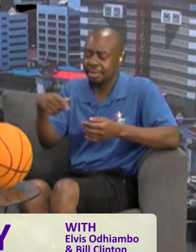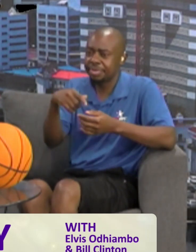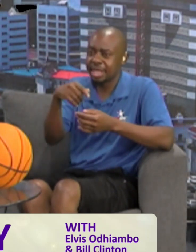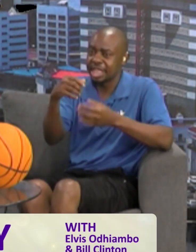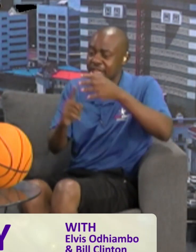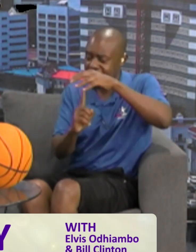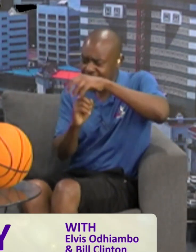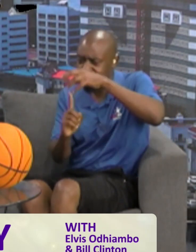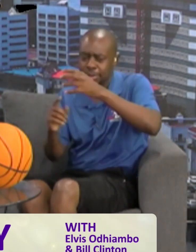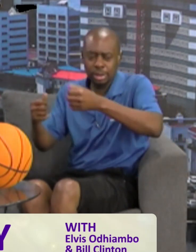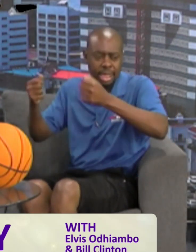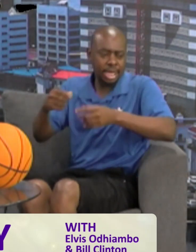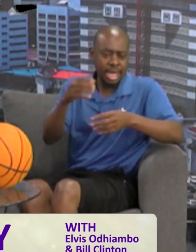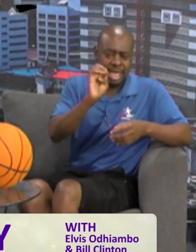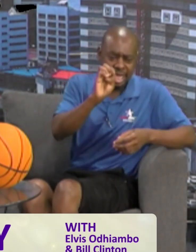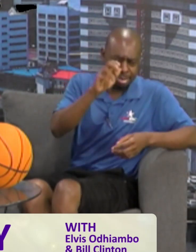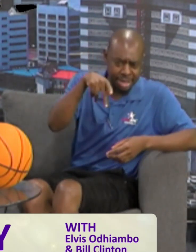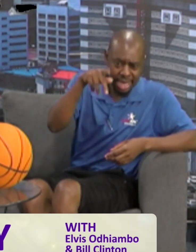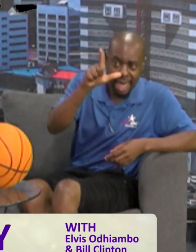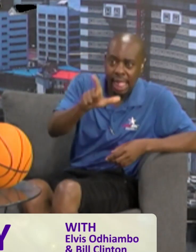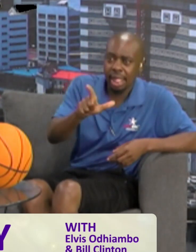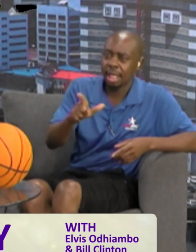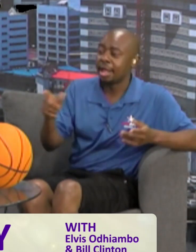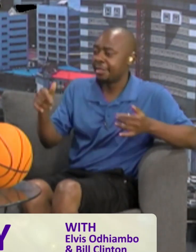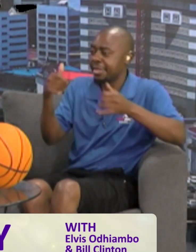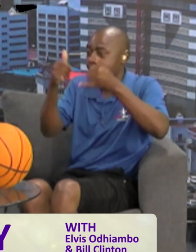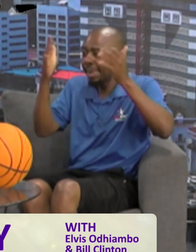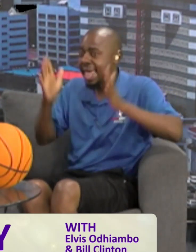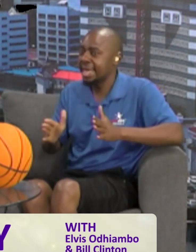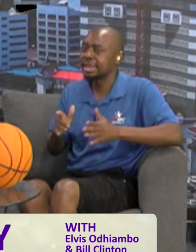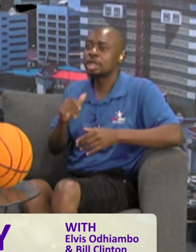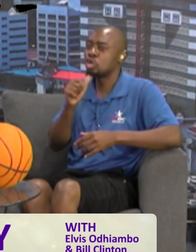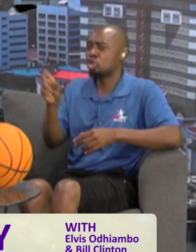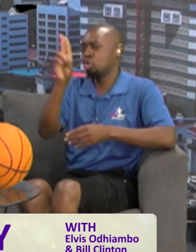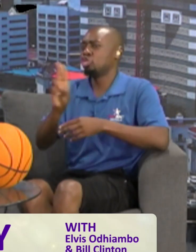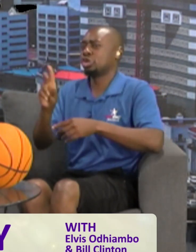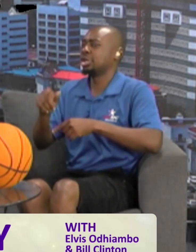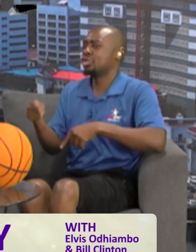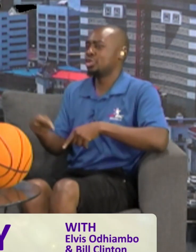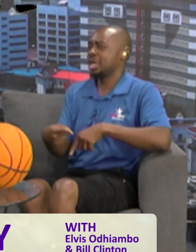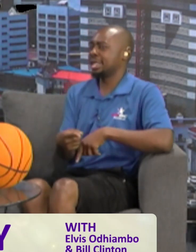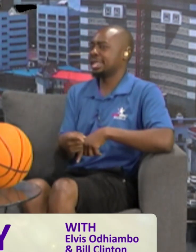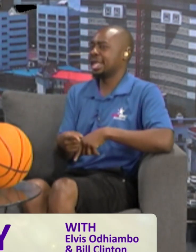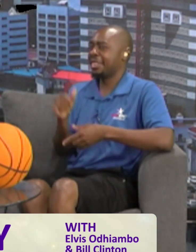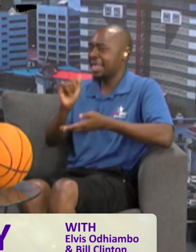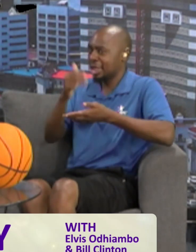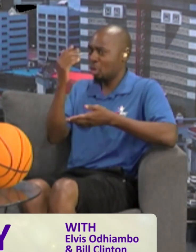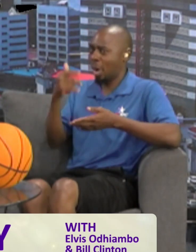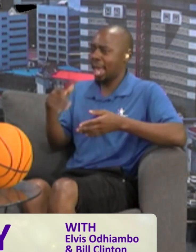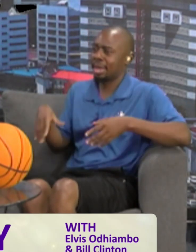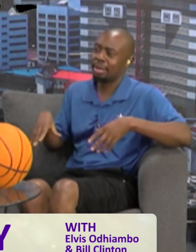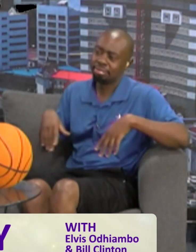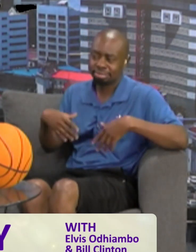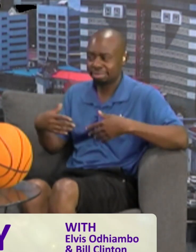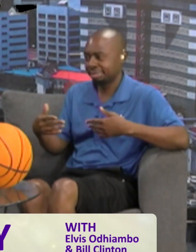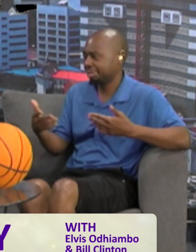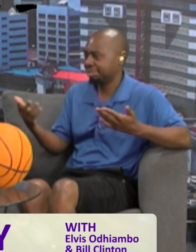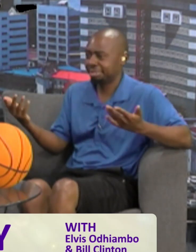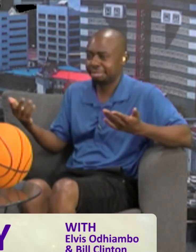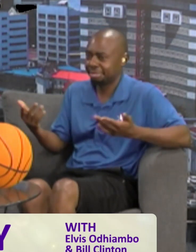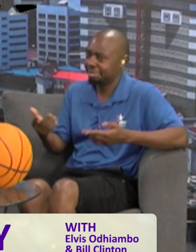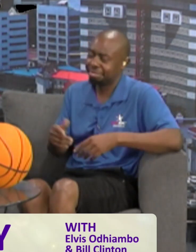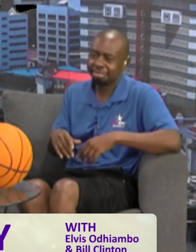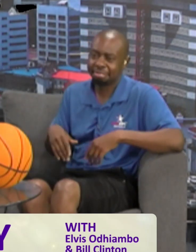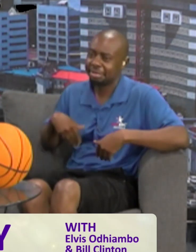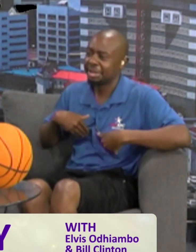these leagues, all the tournaments, right now they have the EPL, they have the Champions League. These players are not used to